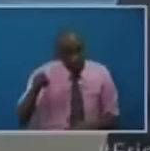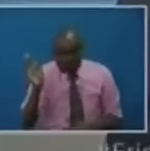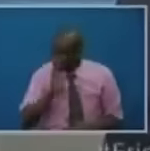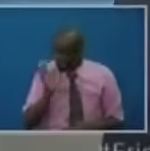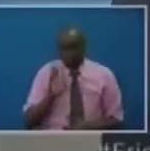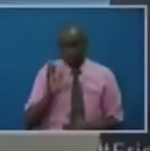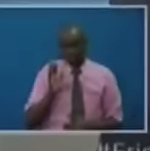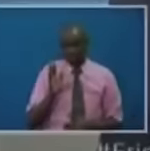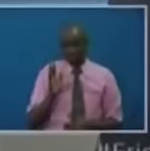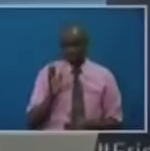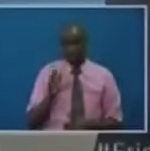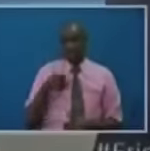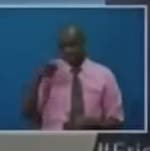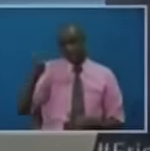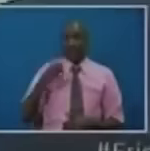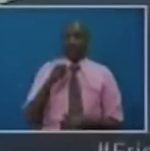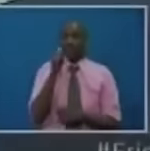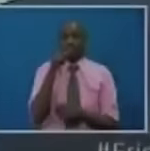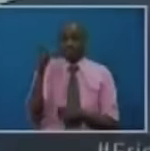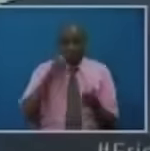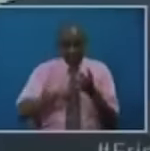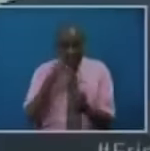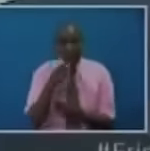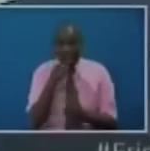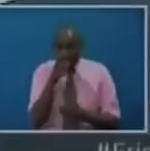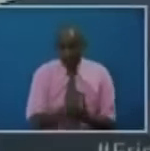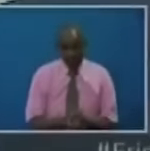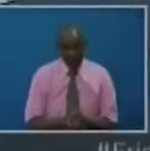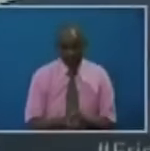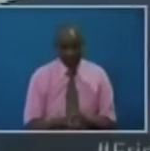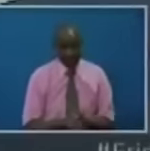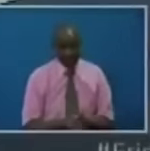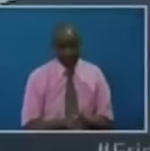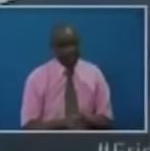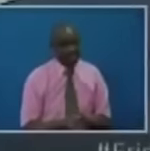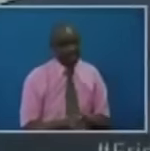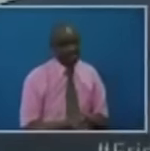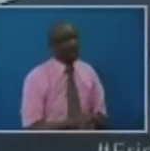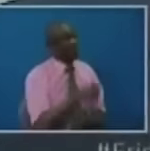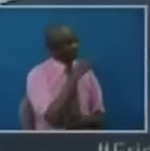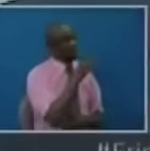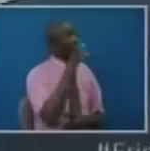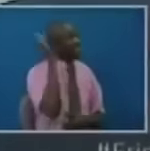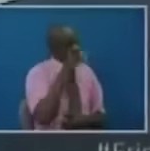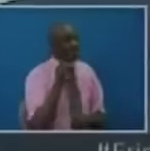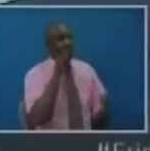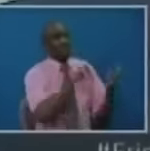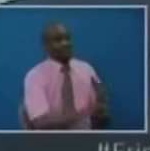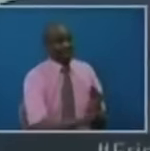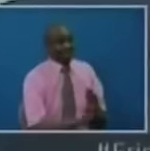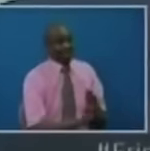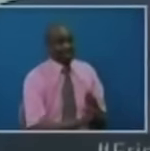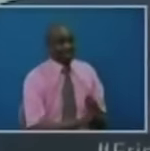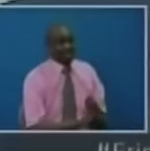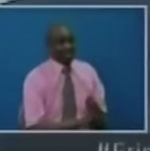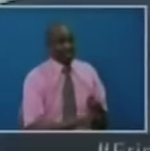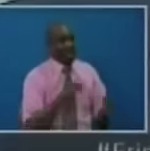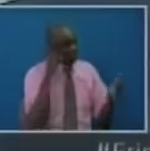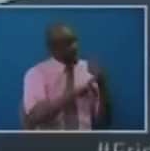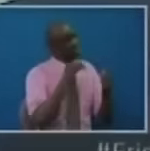like now a man is not married. Yeah. Can I tell him something? Please do. You will never get married to your